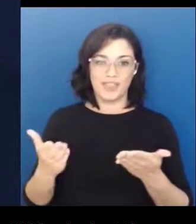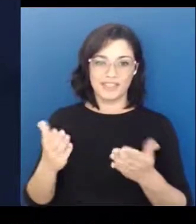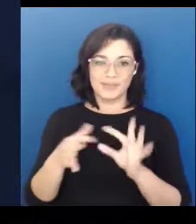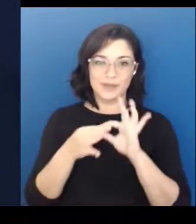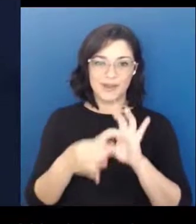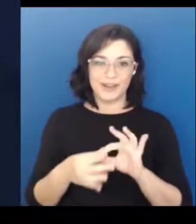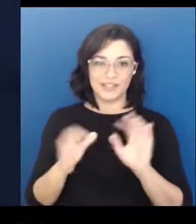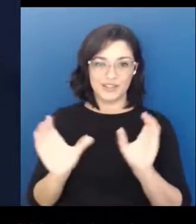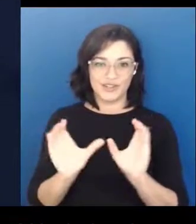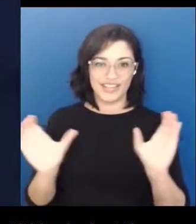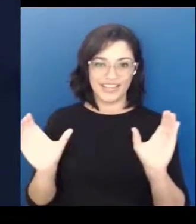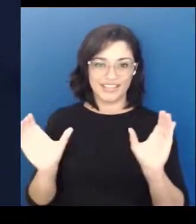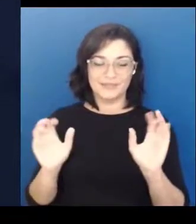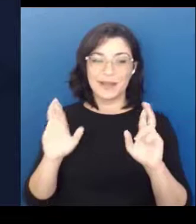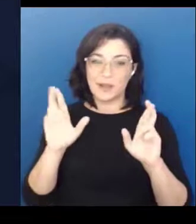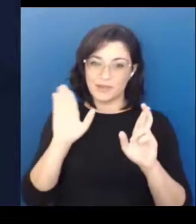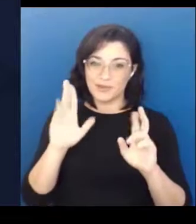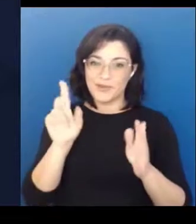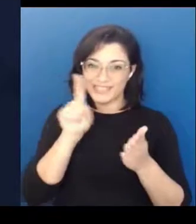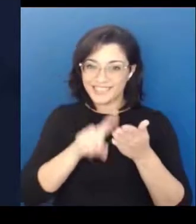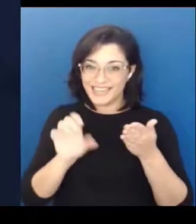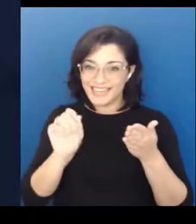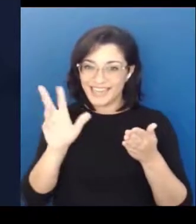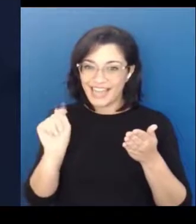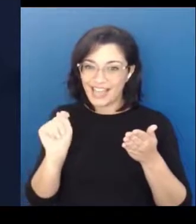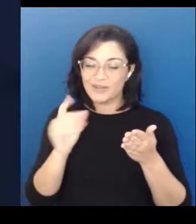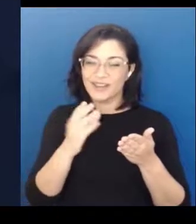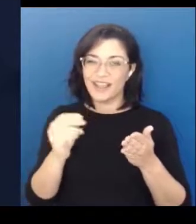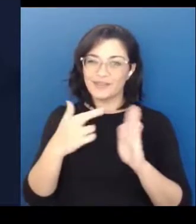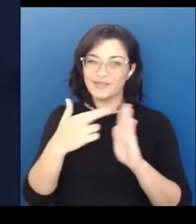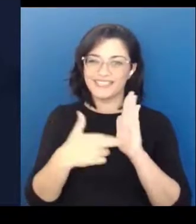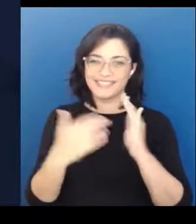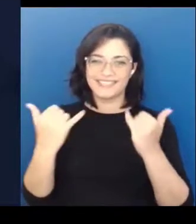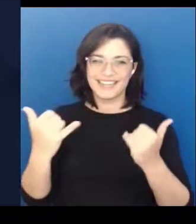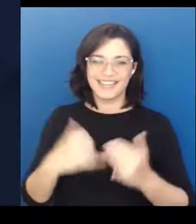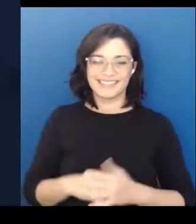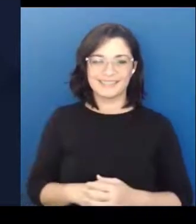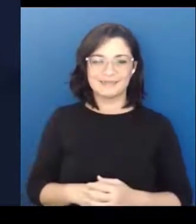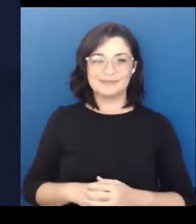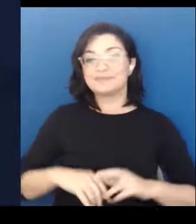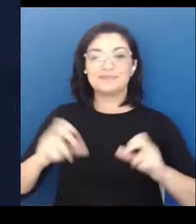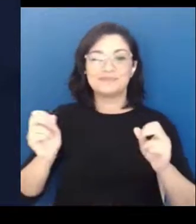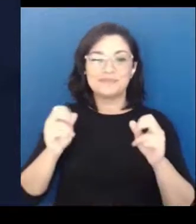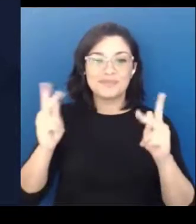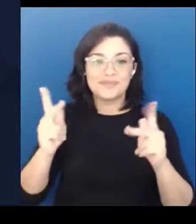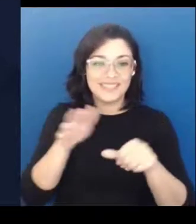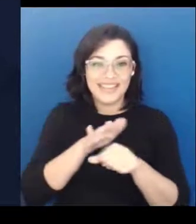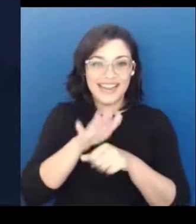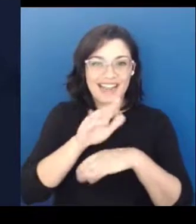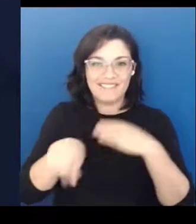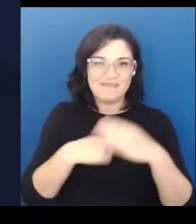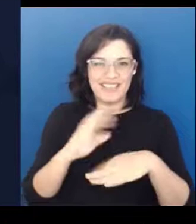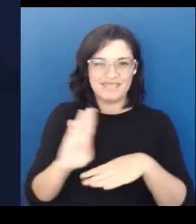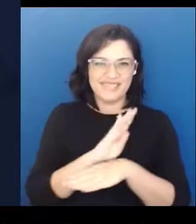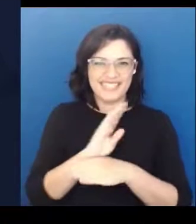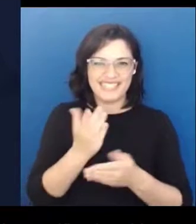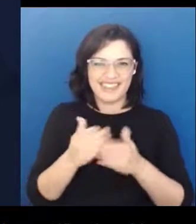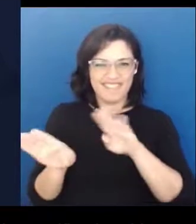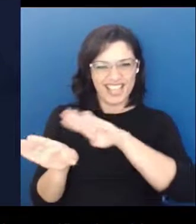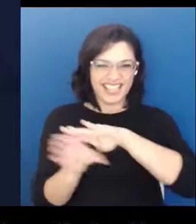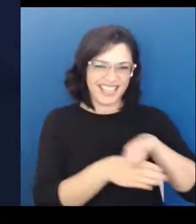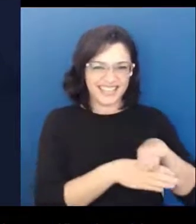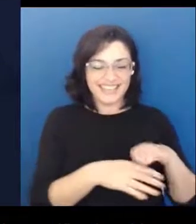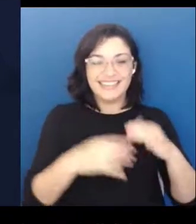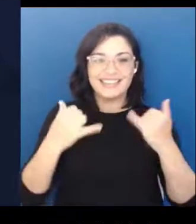it out and consider registering today. Okay, enough of this business stuff. It's time to get the party started. This